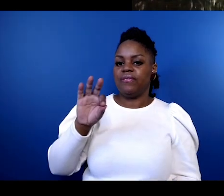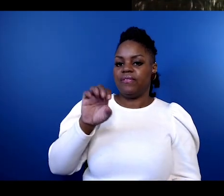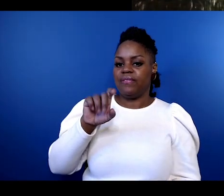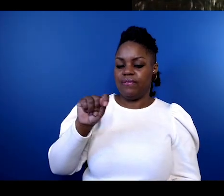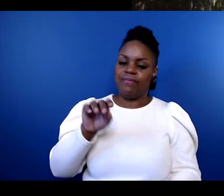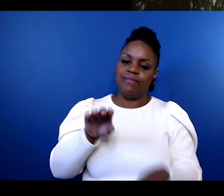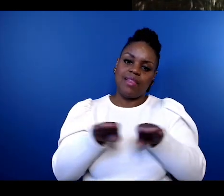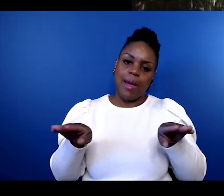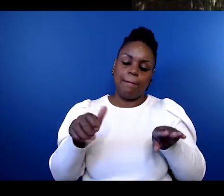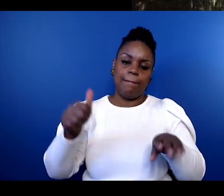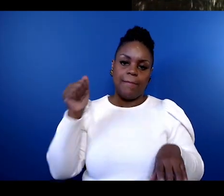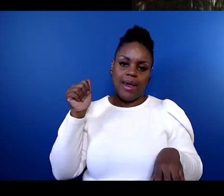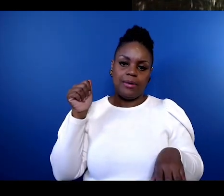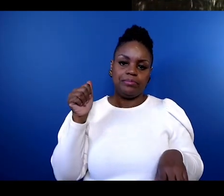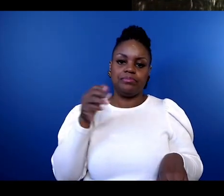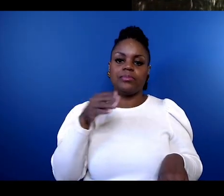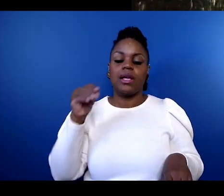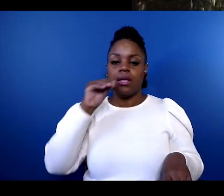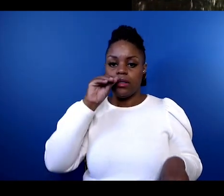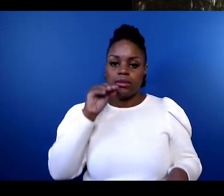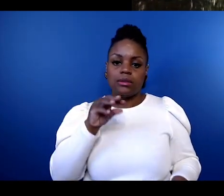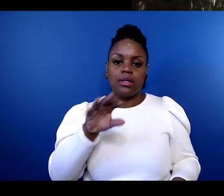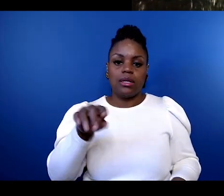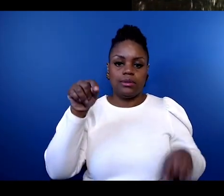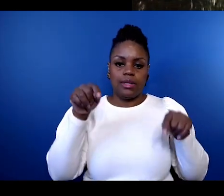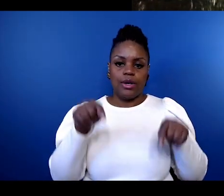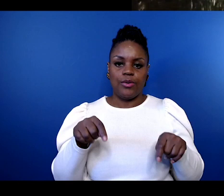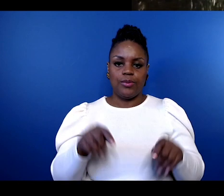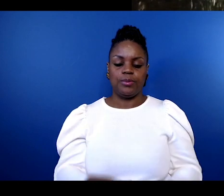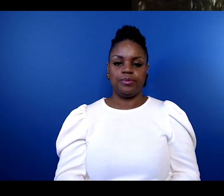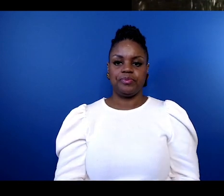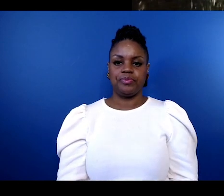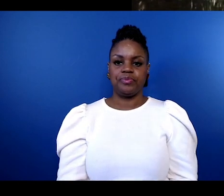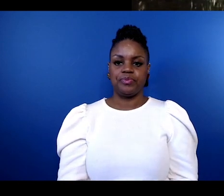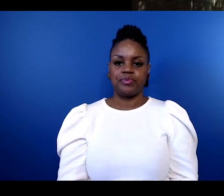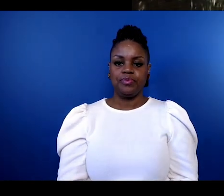can. Start to deepen that twist, pulling the right shoulder back.